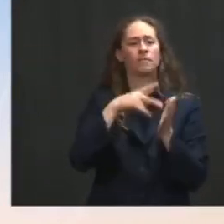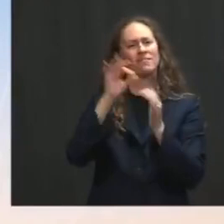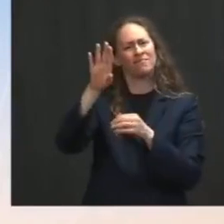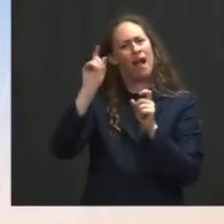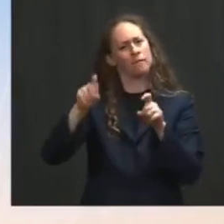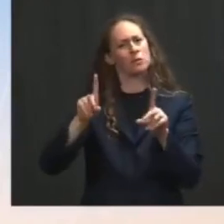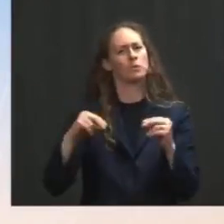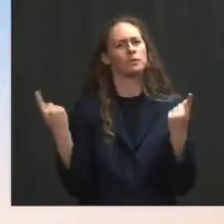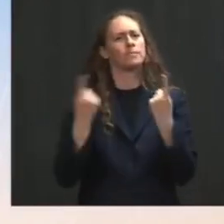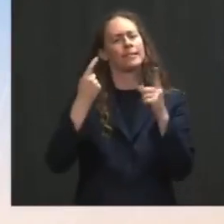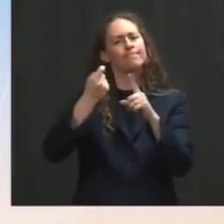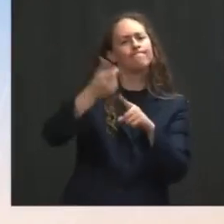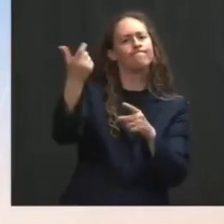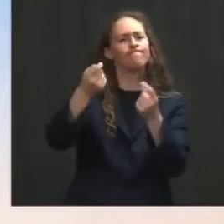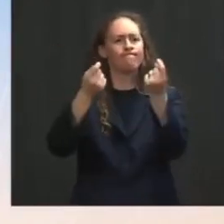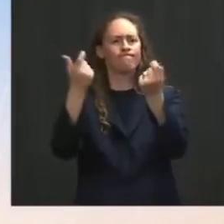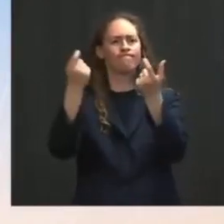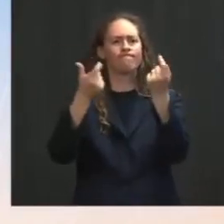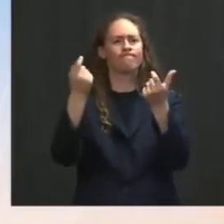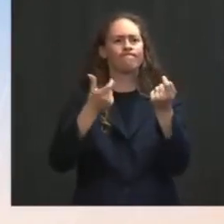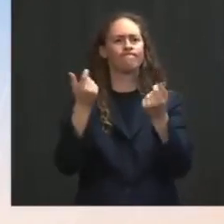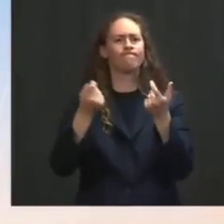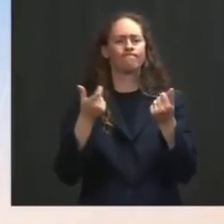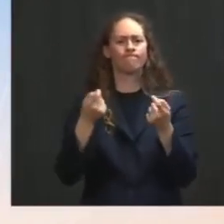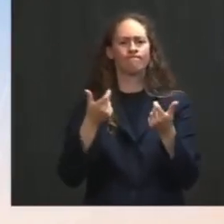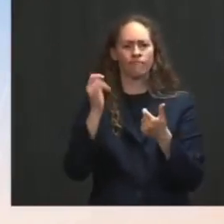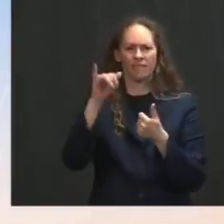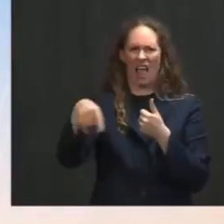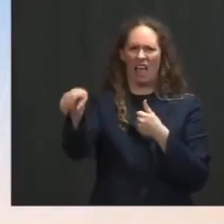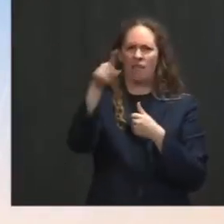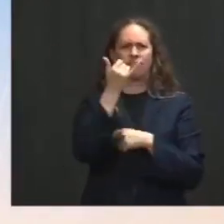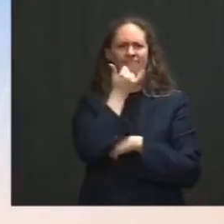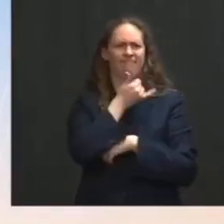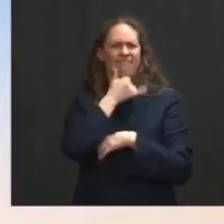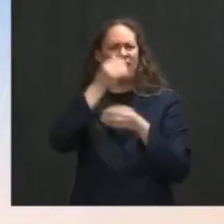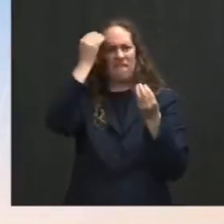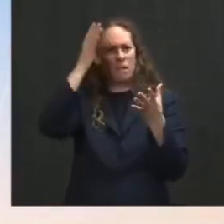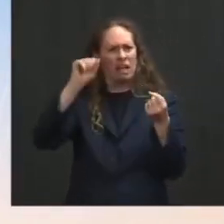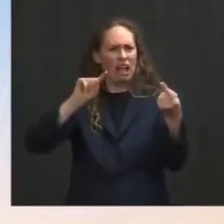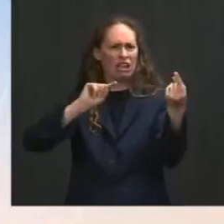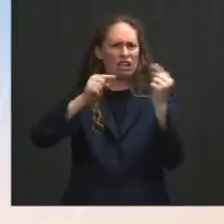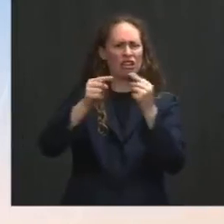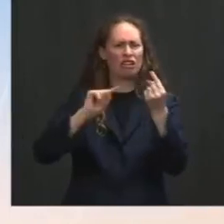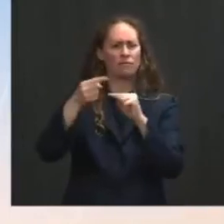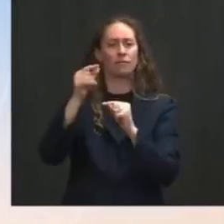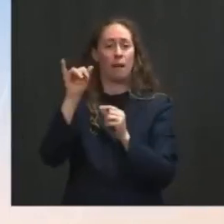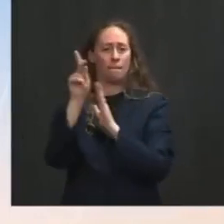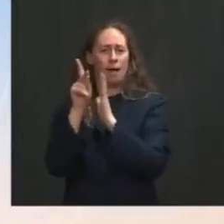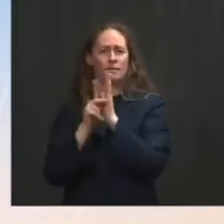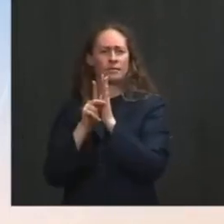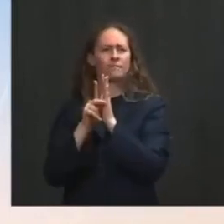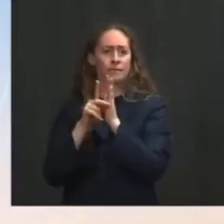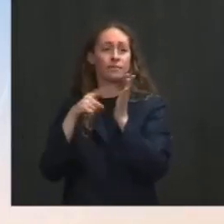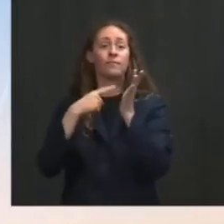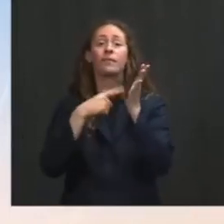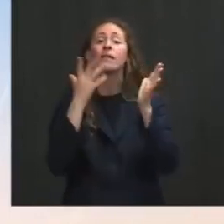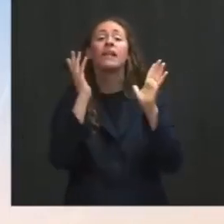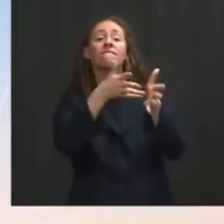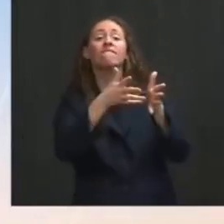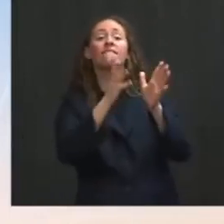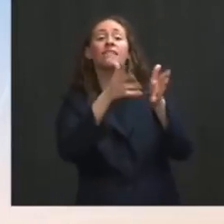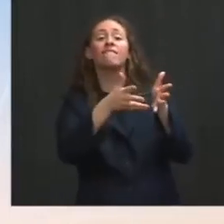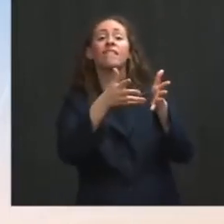remove harmful violative posts. Posts that will be within their policies for removal often remain up for days. That's too long. The